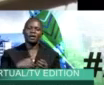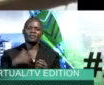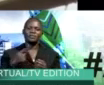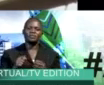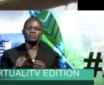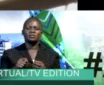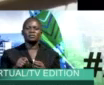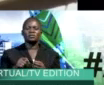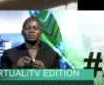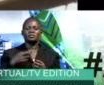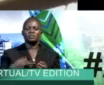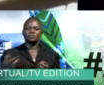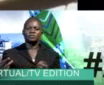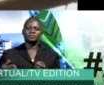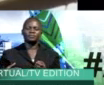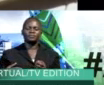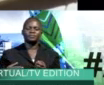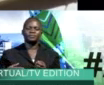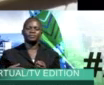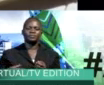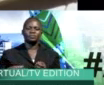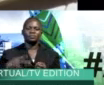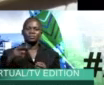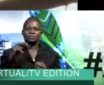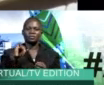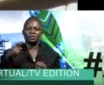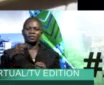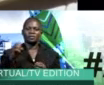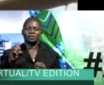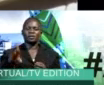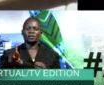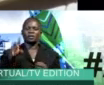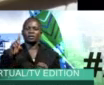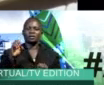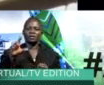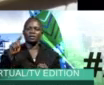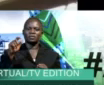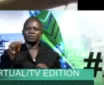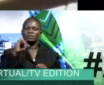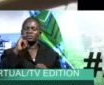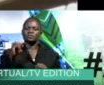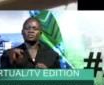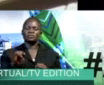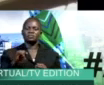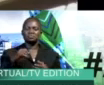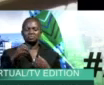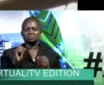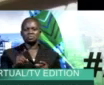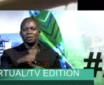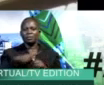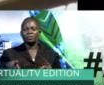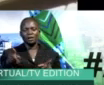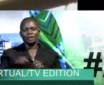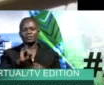we have the enormous resource with respect to wind. The entire Niger Delta and the offshore environment is all wind.